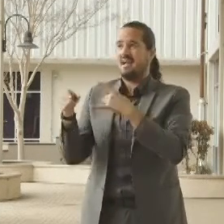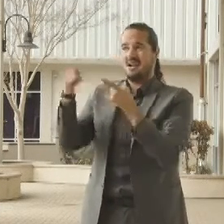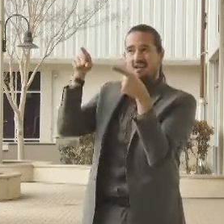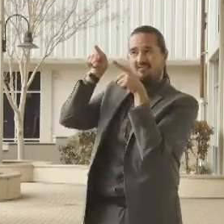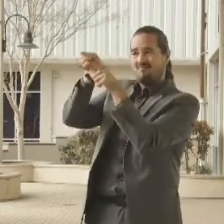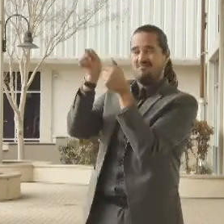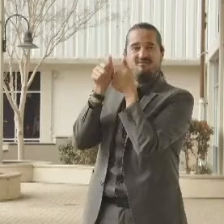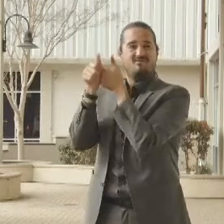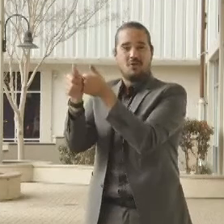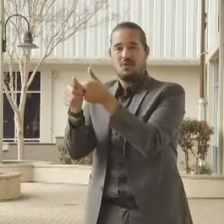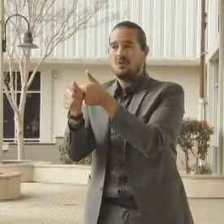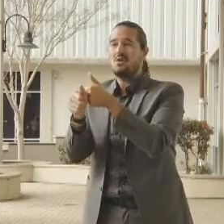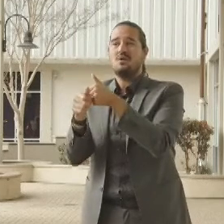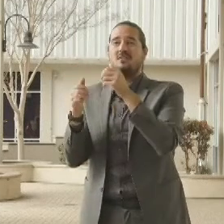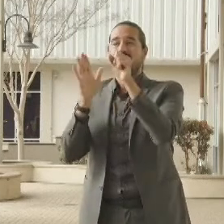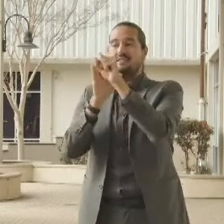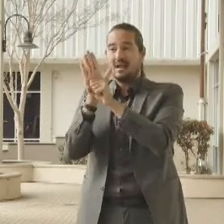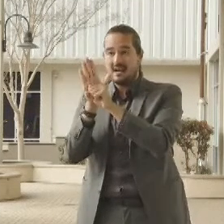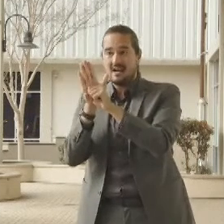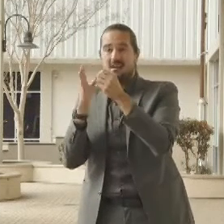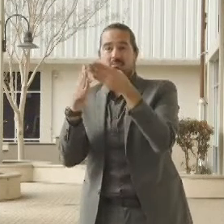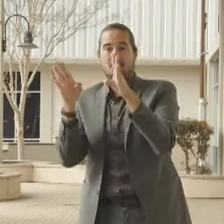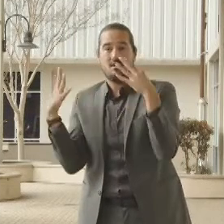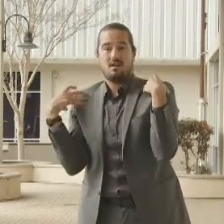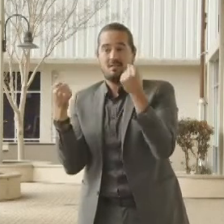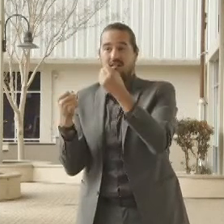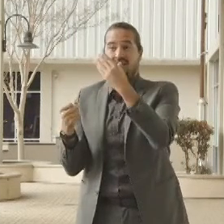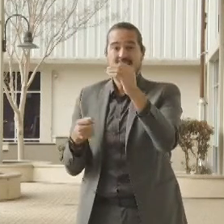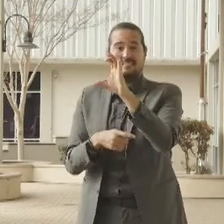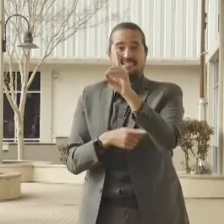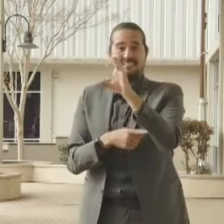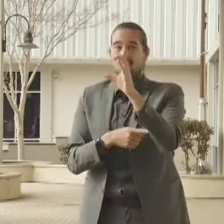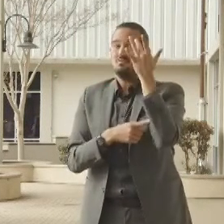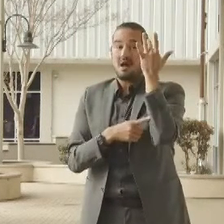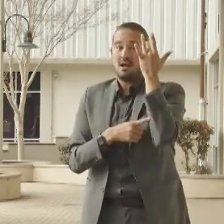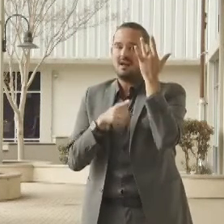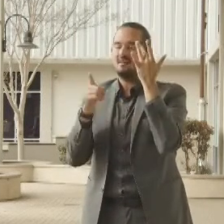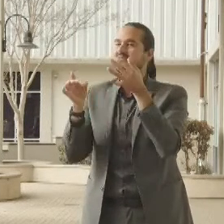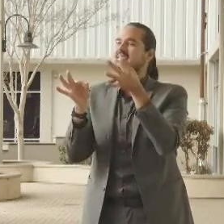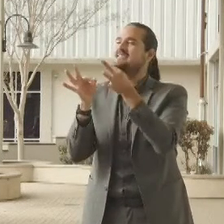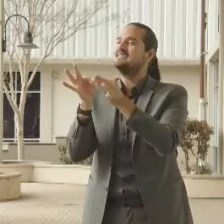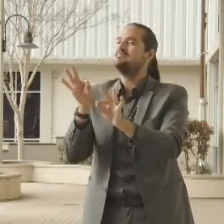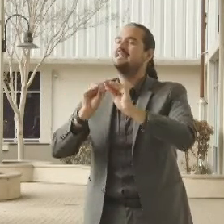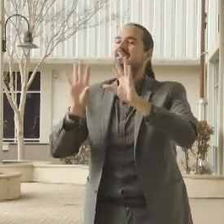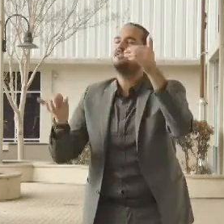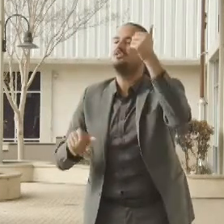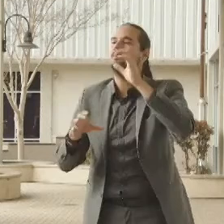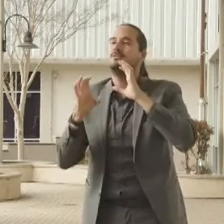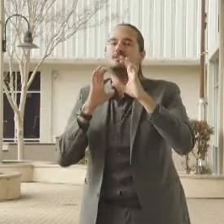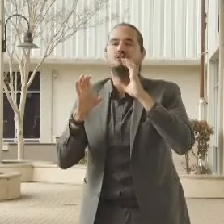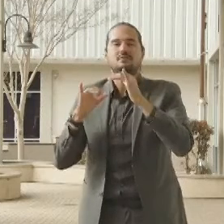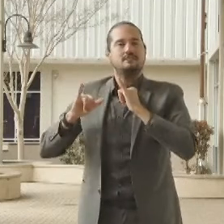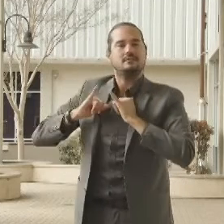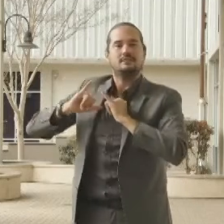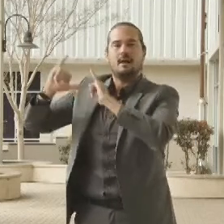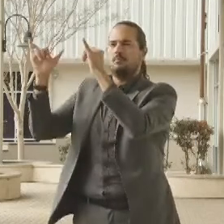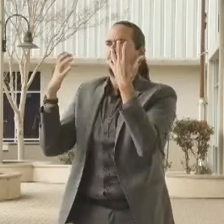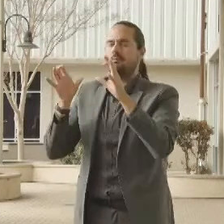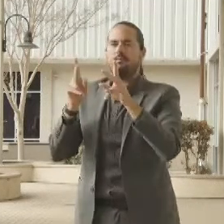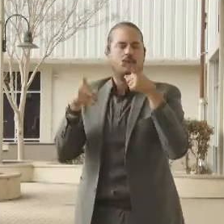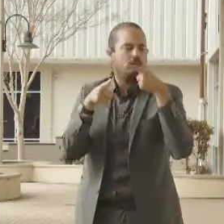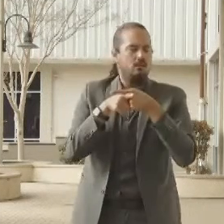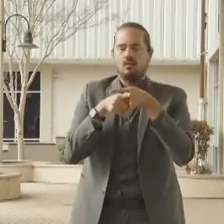CDC because it's simpler to communicate to the public, and we want to reduce confusion for the